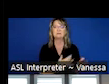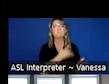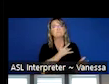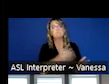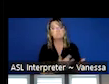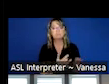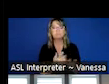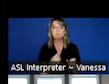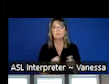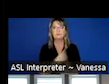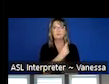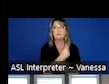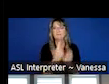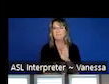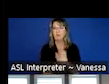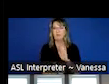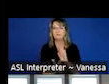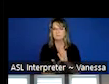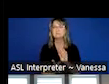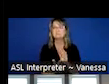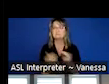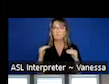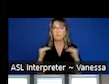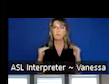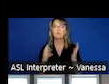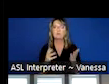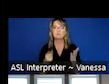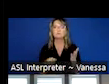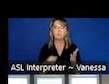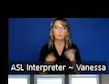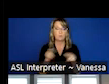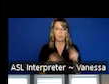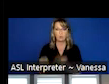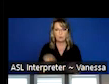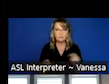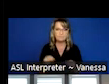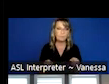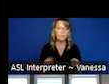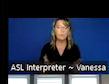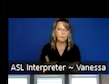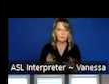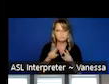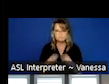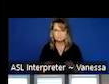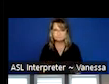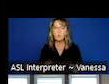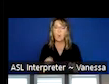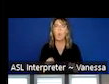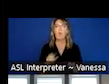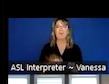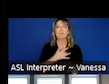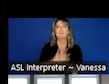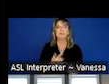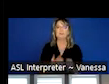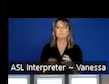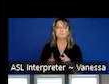violations, so that you'll know what to look for when you're doing your own assessments. There are many roles that a